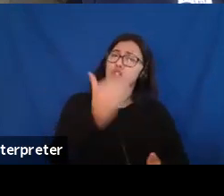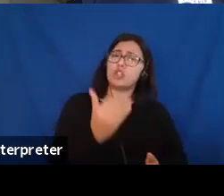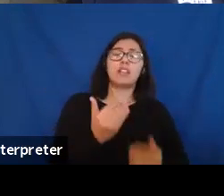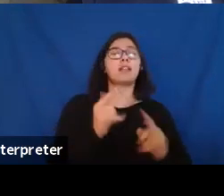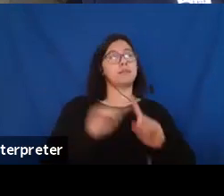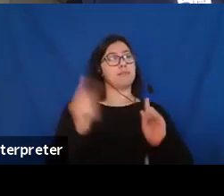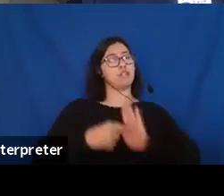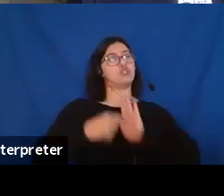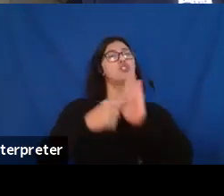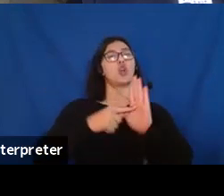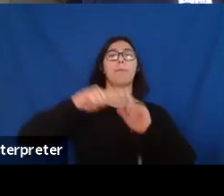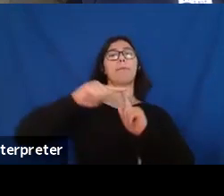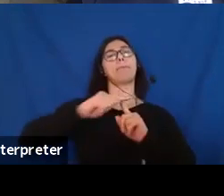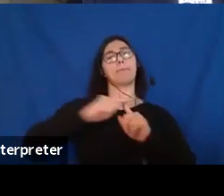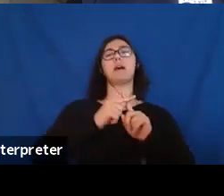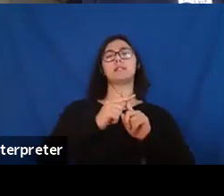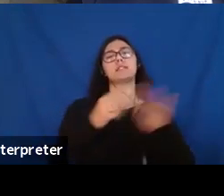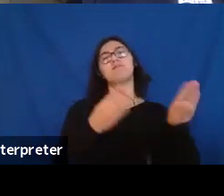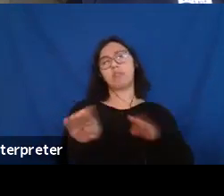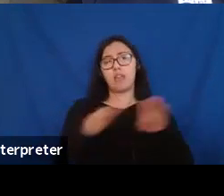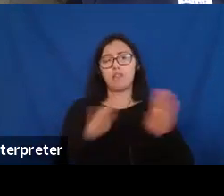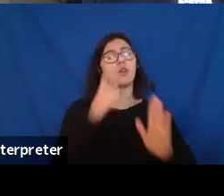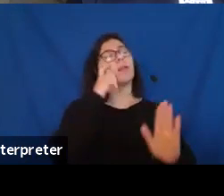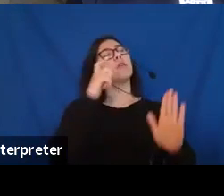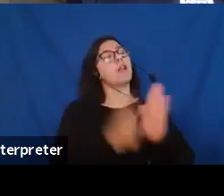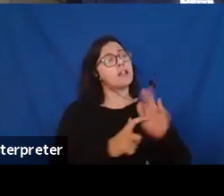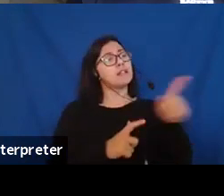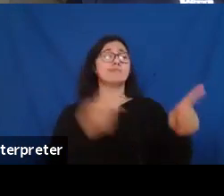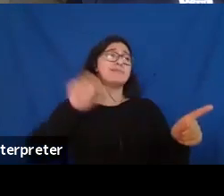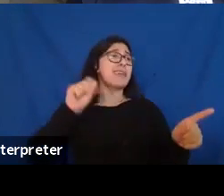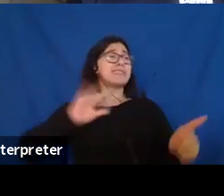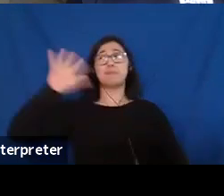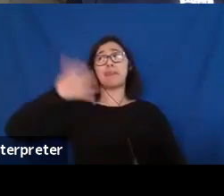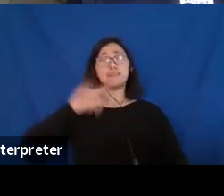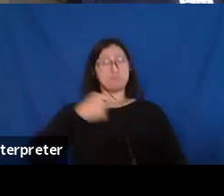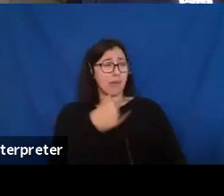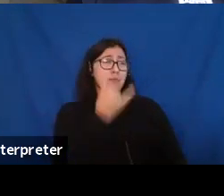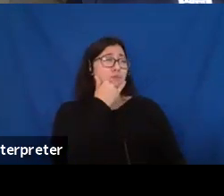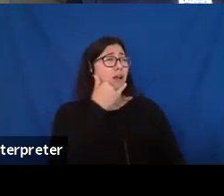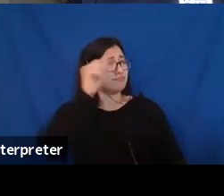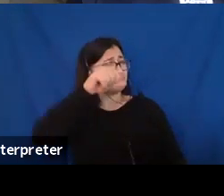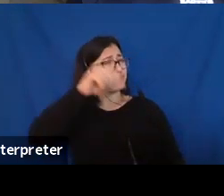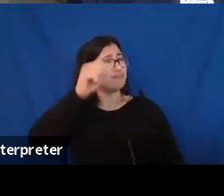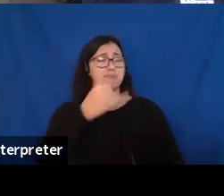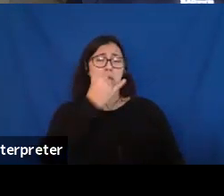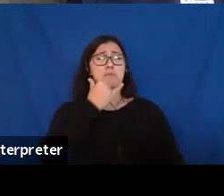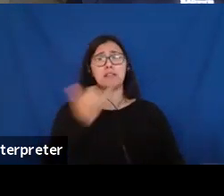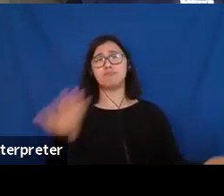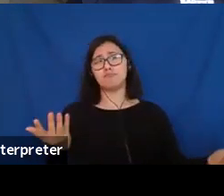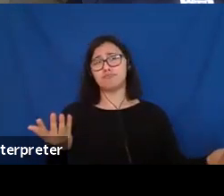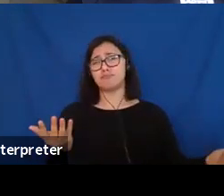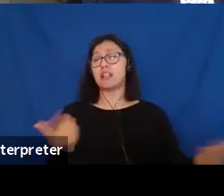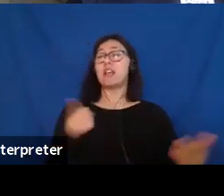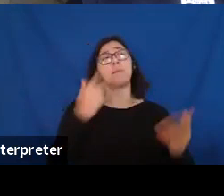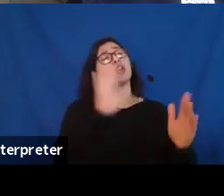positive behavior. You want to be sort of acknowledging that, yeah, I've gotten it wrong too sometimes. But I want to hear what you're thinking, and I want to